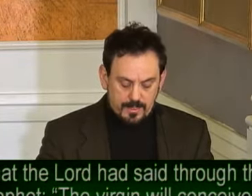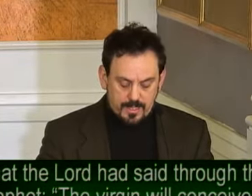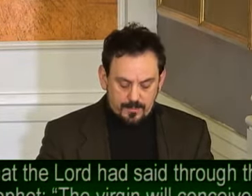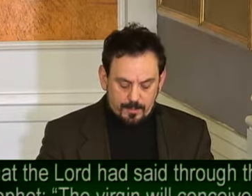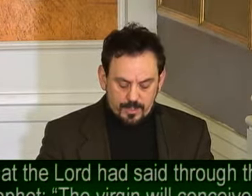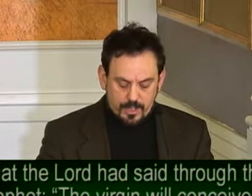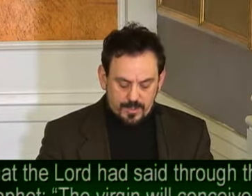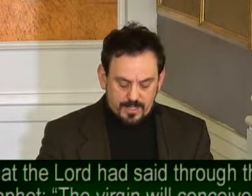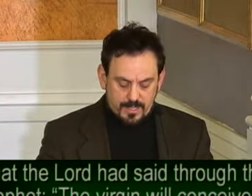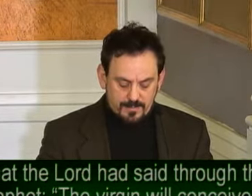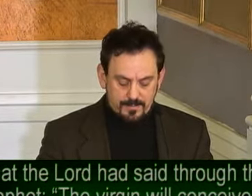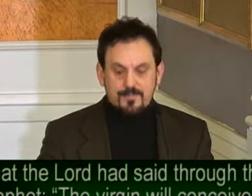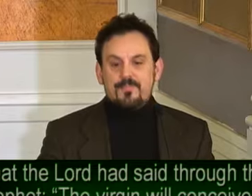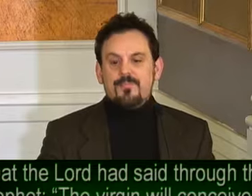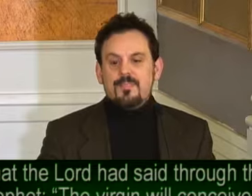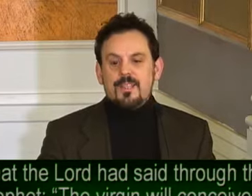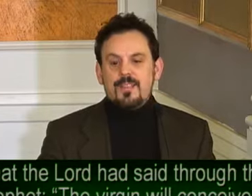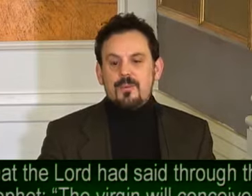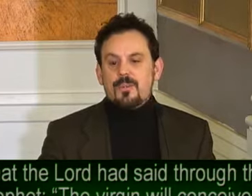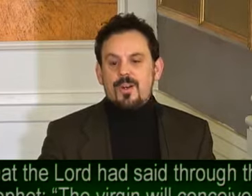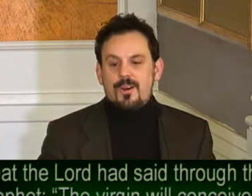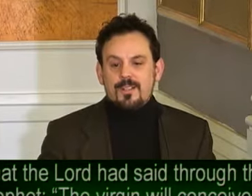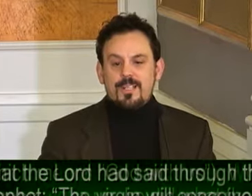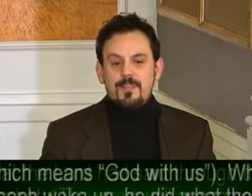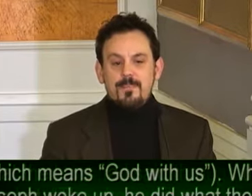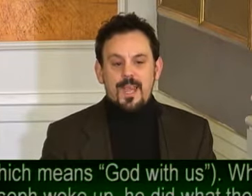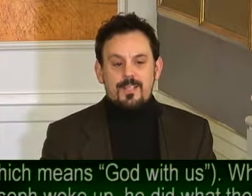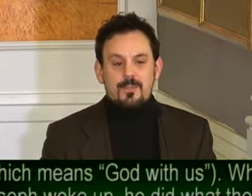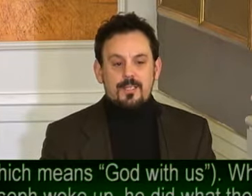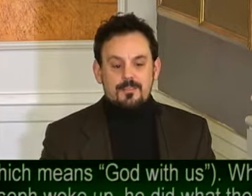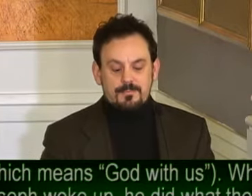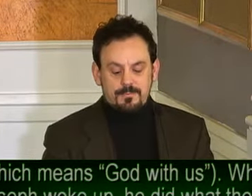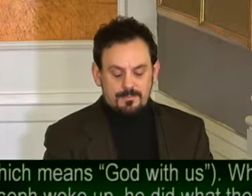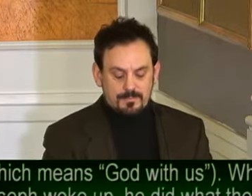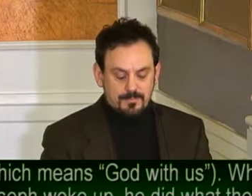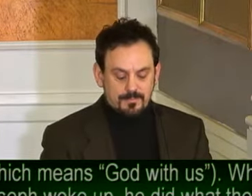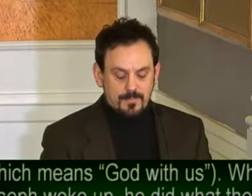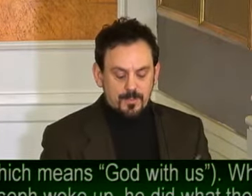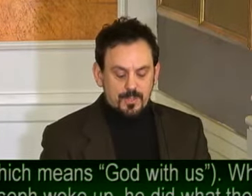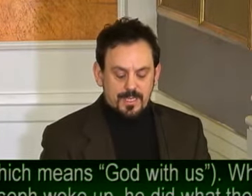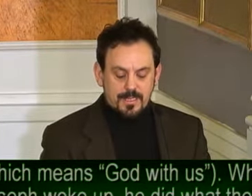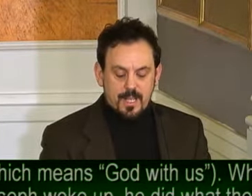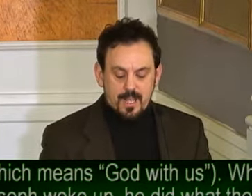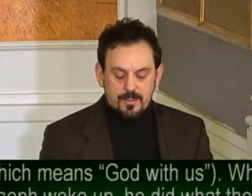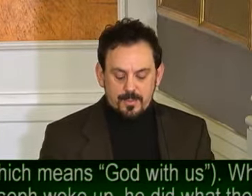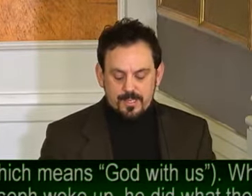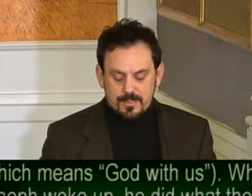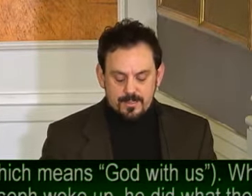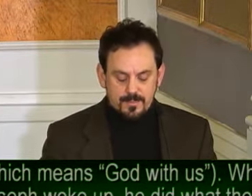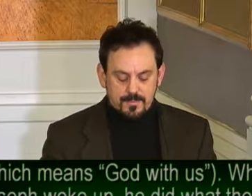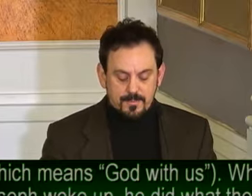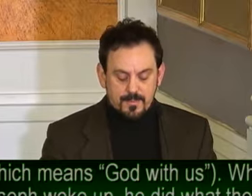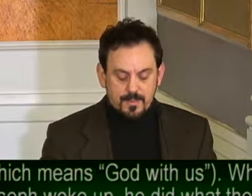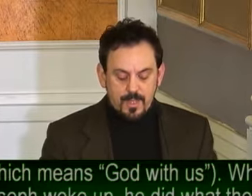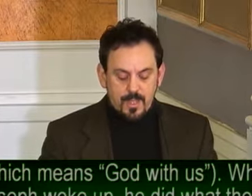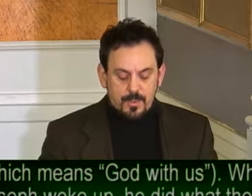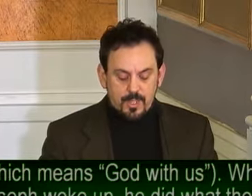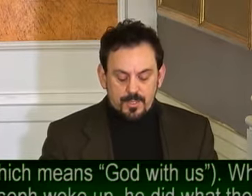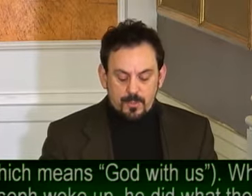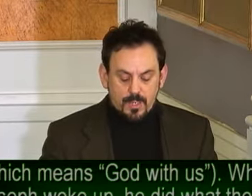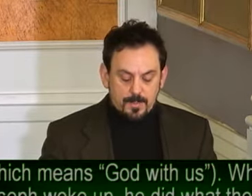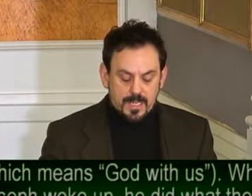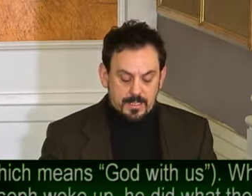conceive and give birth to a son, and they will call him Emmanuel," which means God with us.